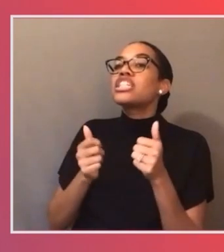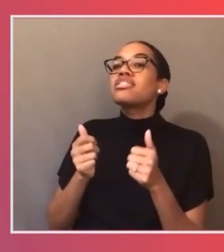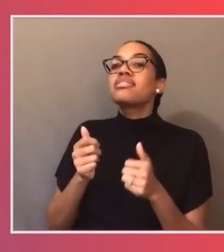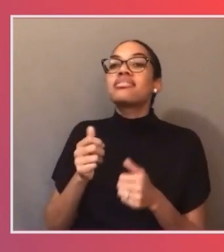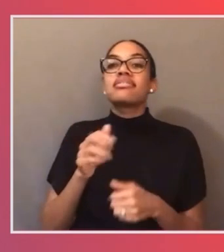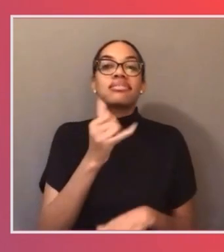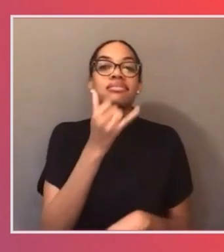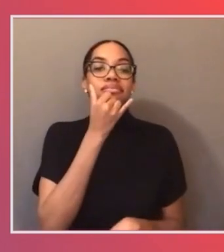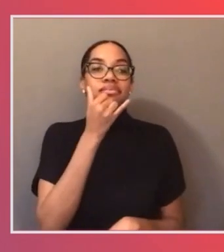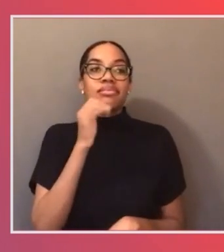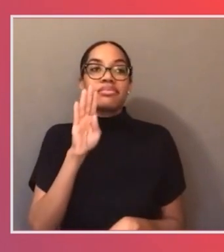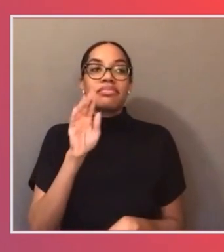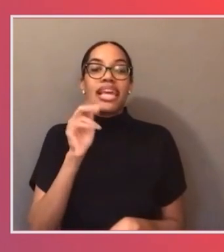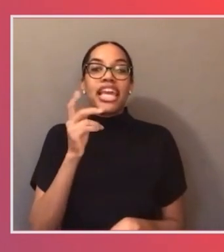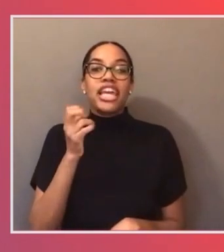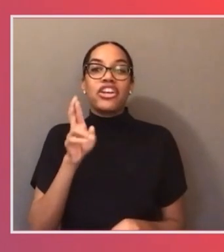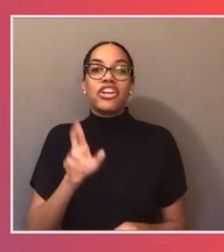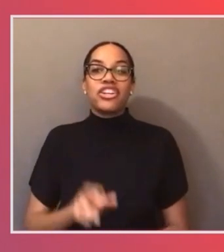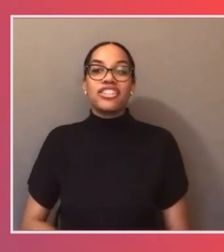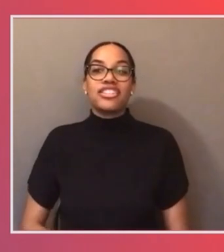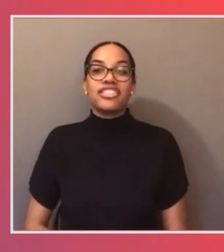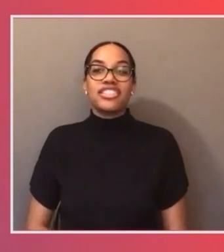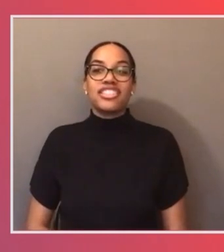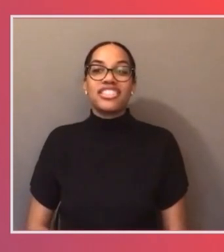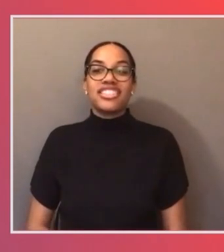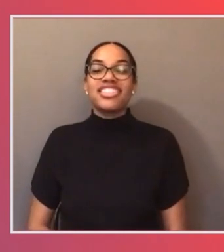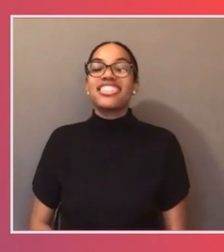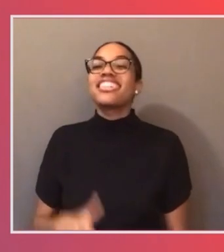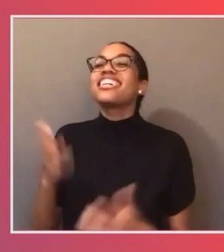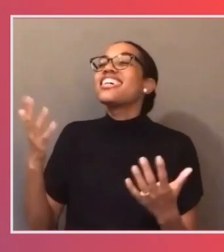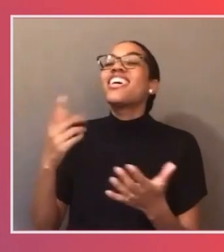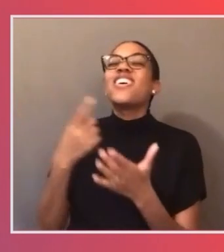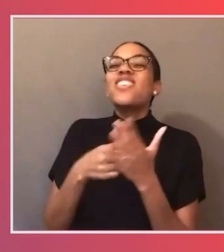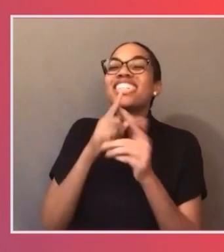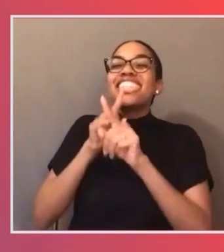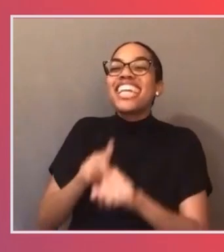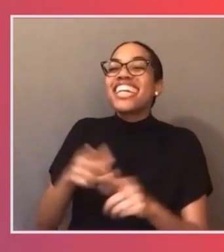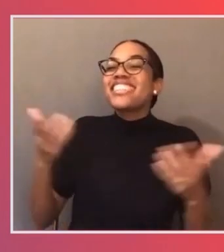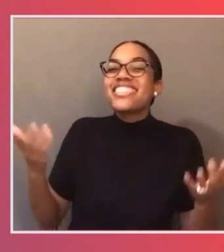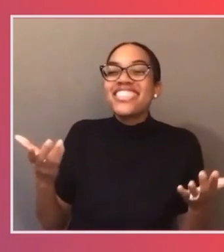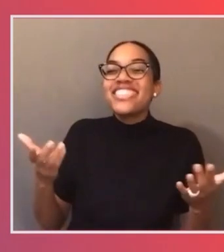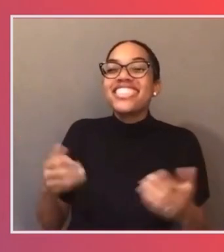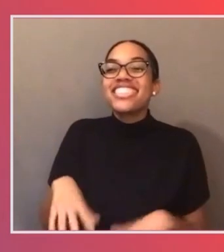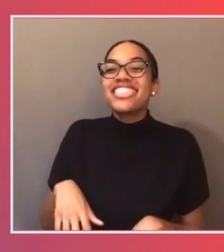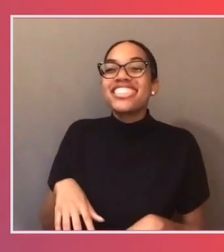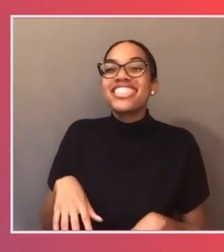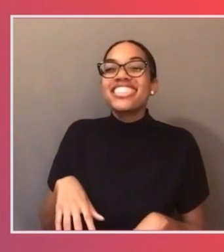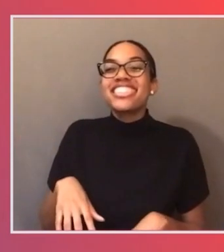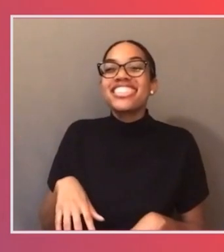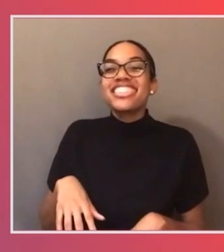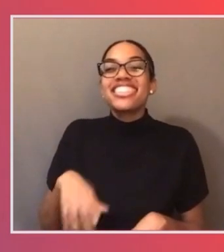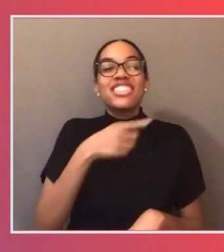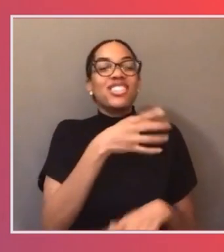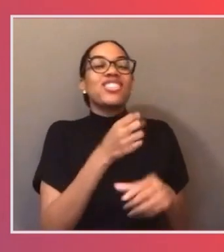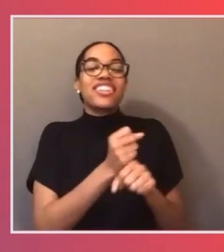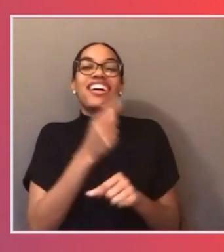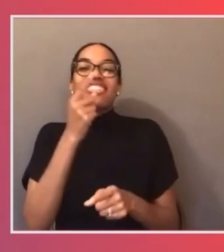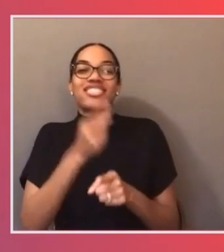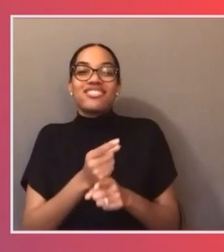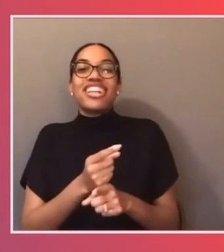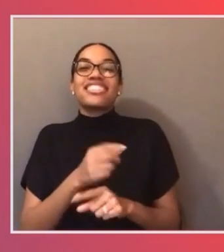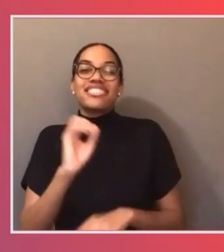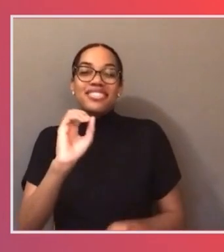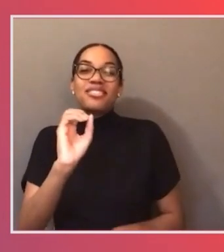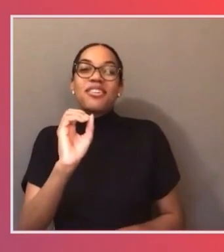All right, what's the Hulk answer? has Give us the answer, Rod. Seamless. Are you You guys guys- got the trick question out of the gate. You'll fill Mark in on that one